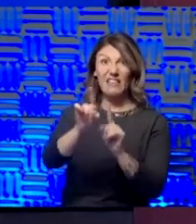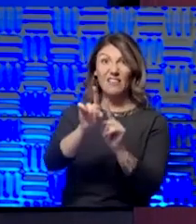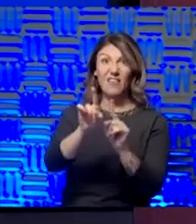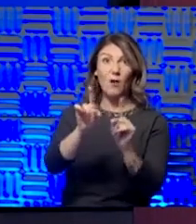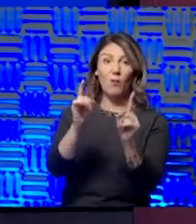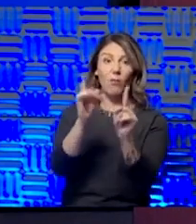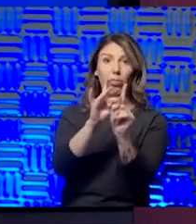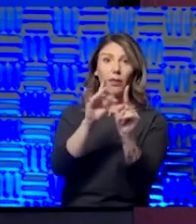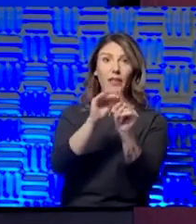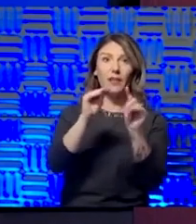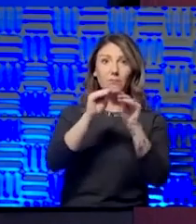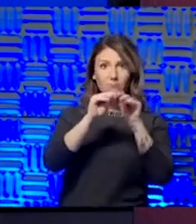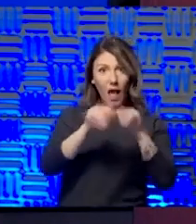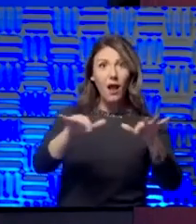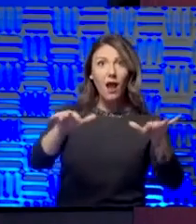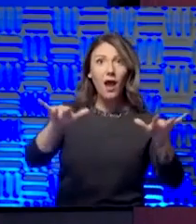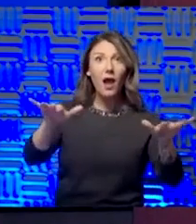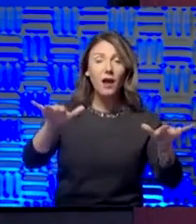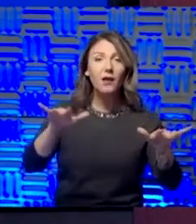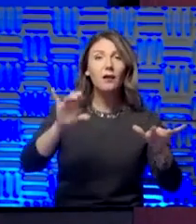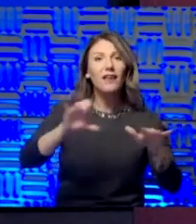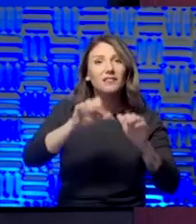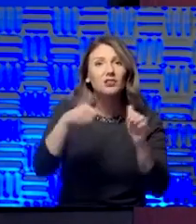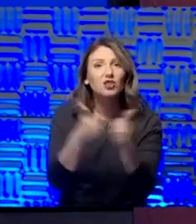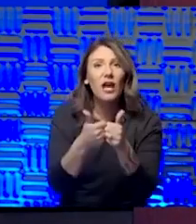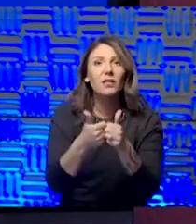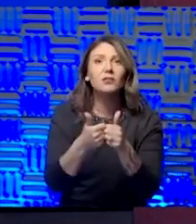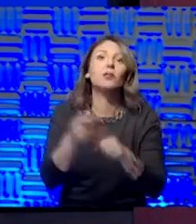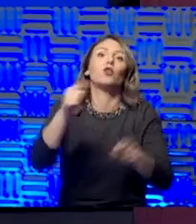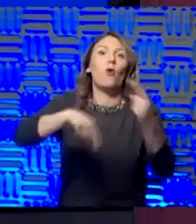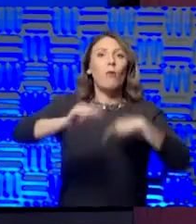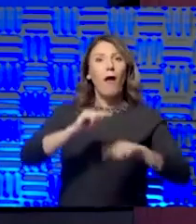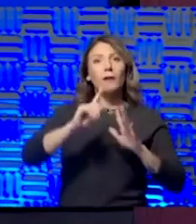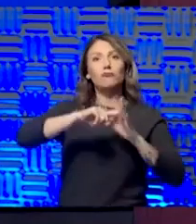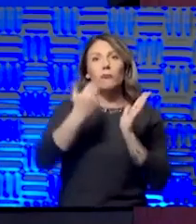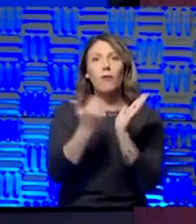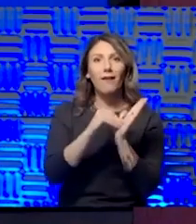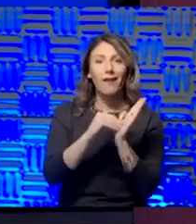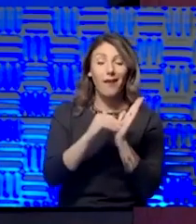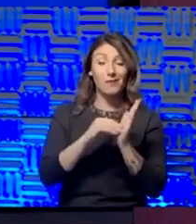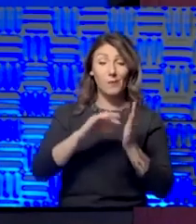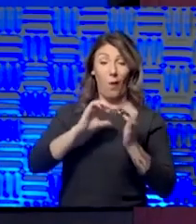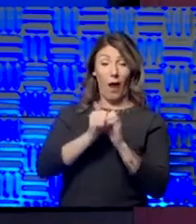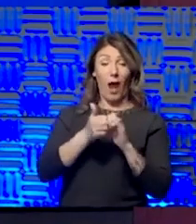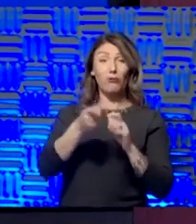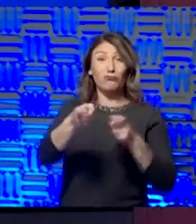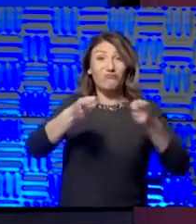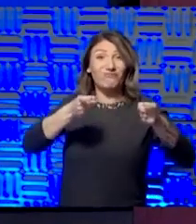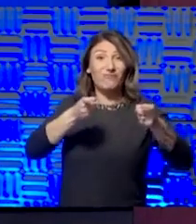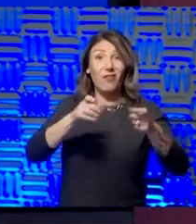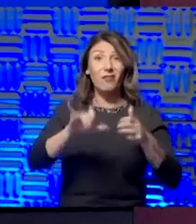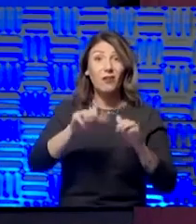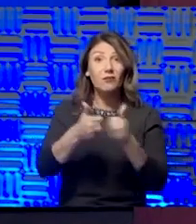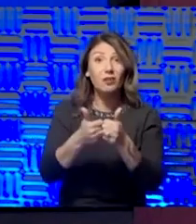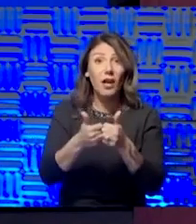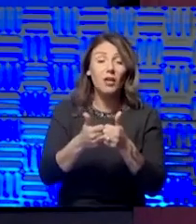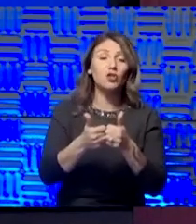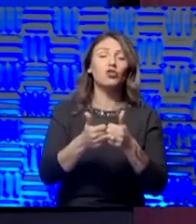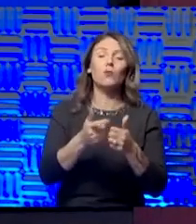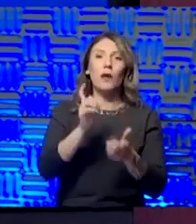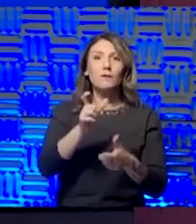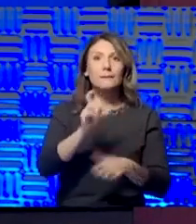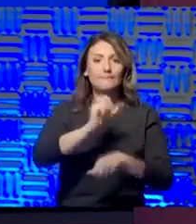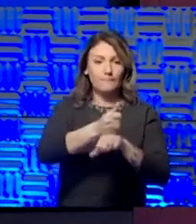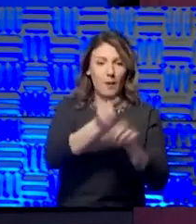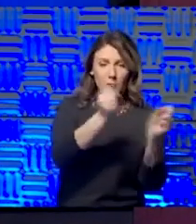you started. That's the challenge. The challenge is best mitigated by a strategy to test a lot of people so